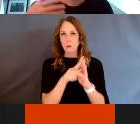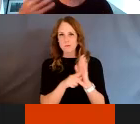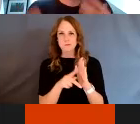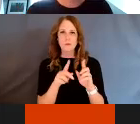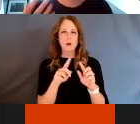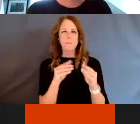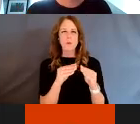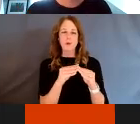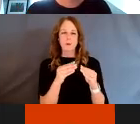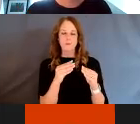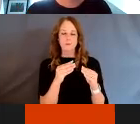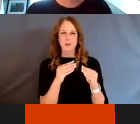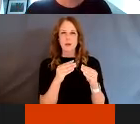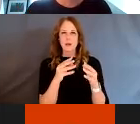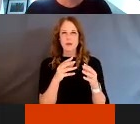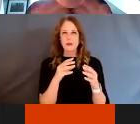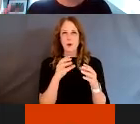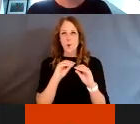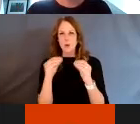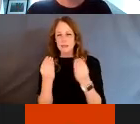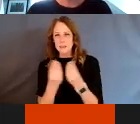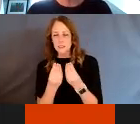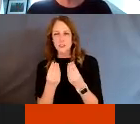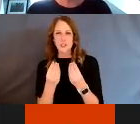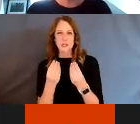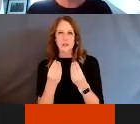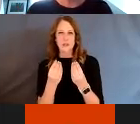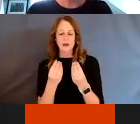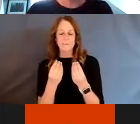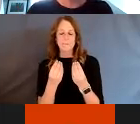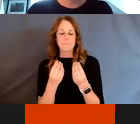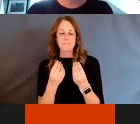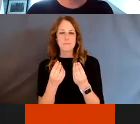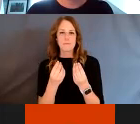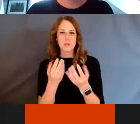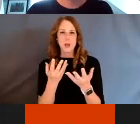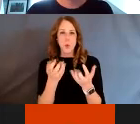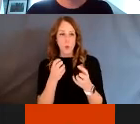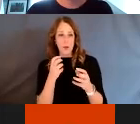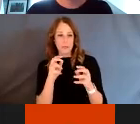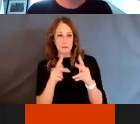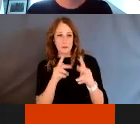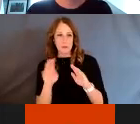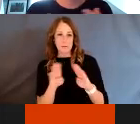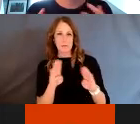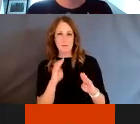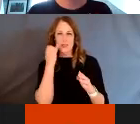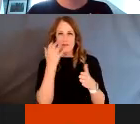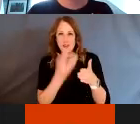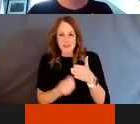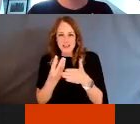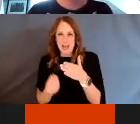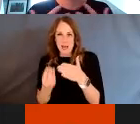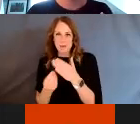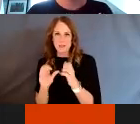gaps of what an organization, how an organization wants people to conduct themselves when working with survivors, or how you